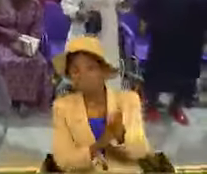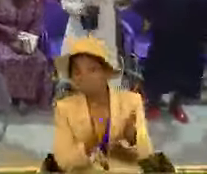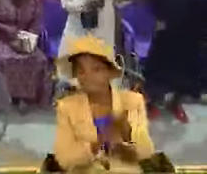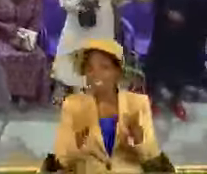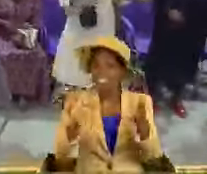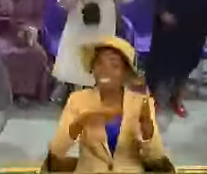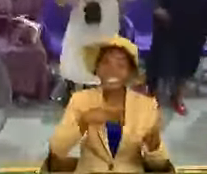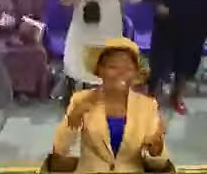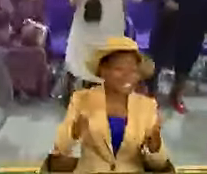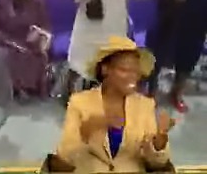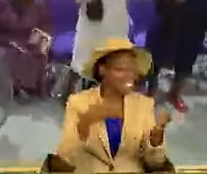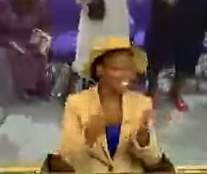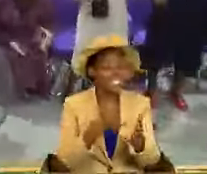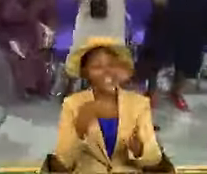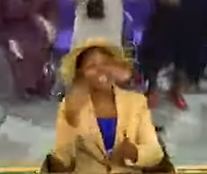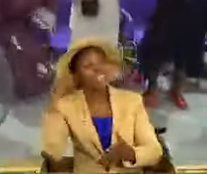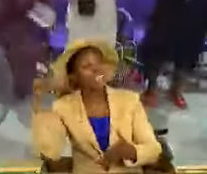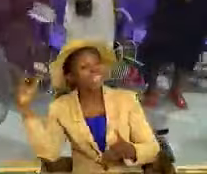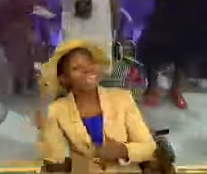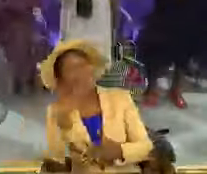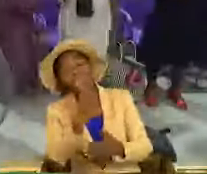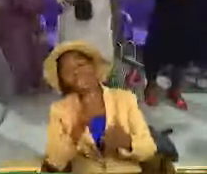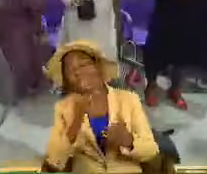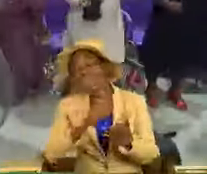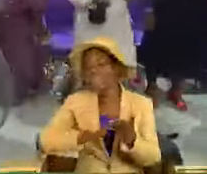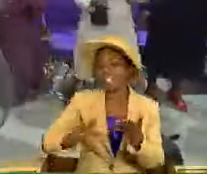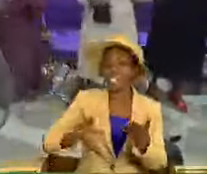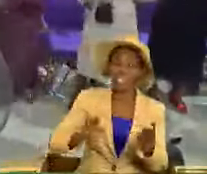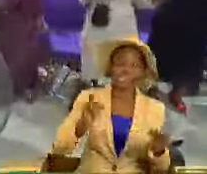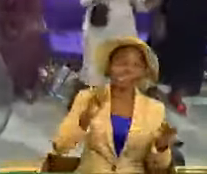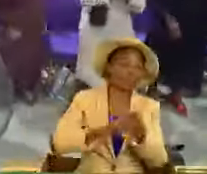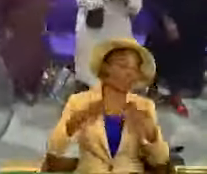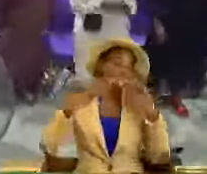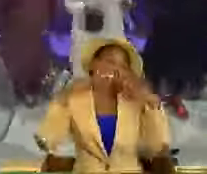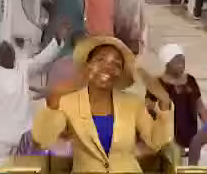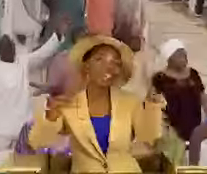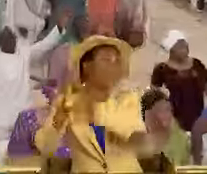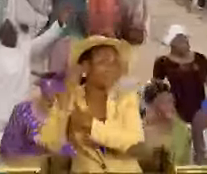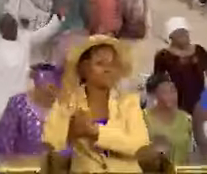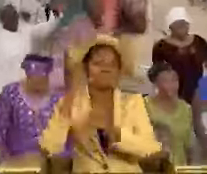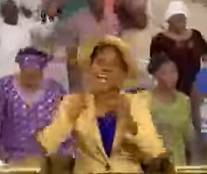clear to thank the Lord for answering your prayers here